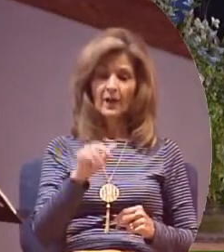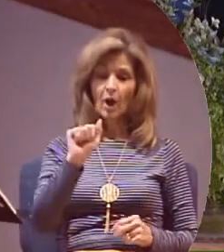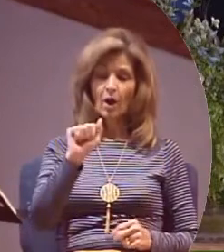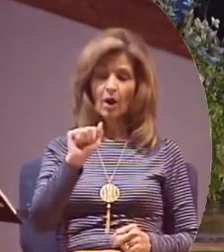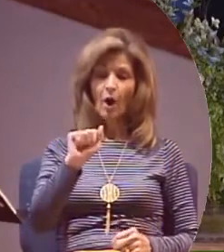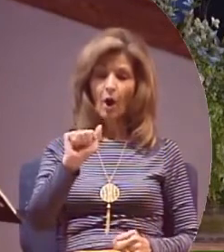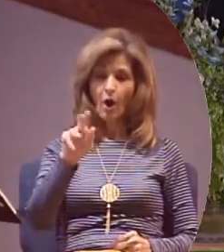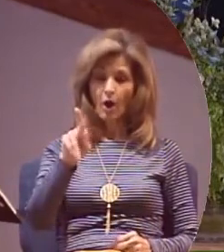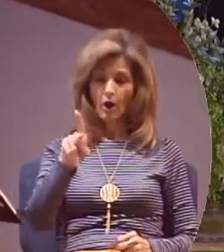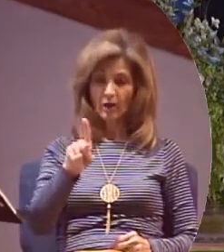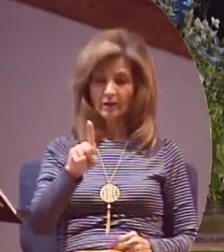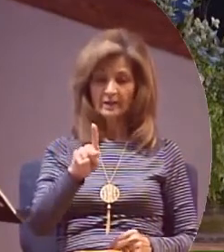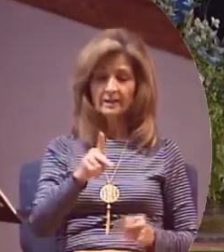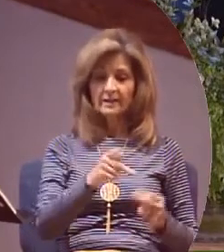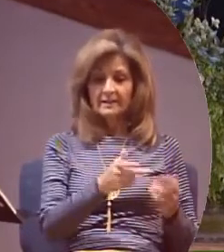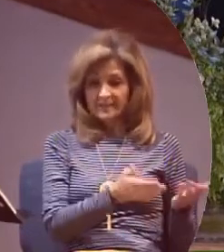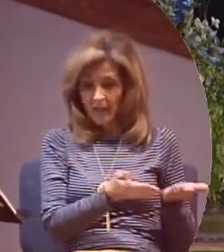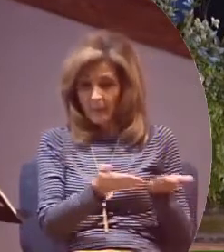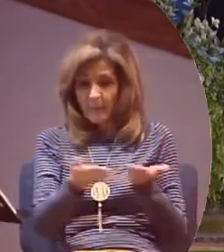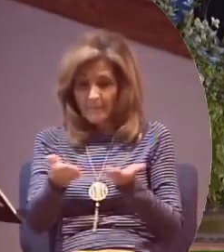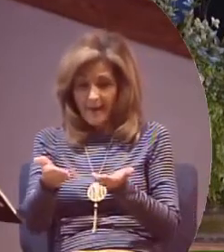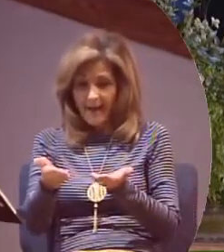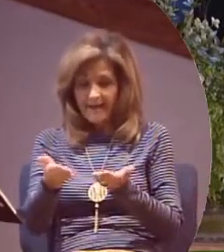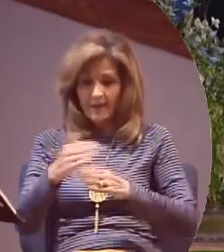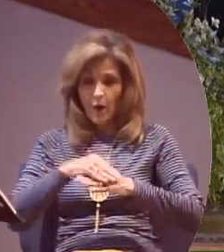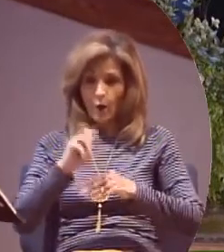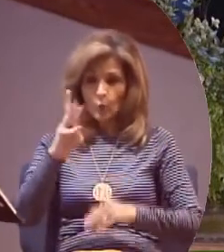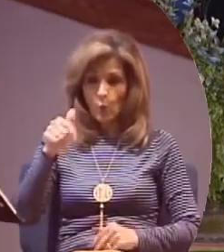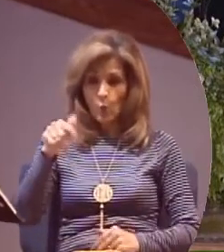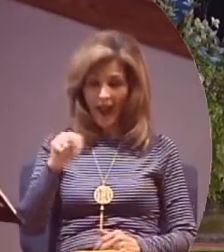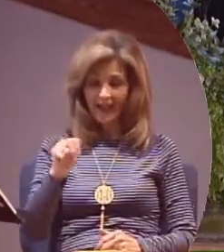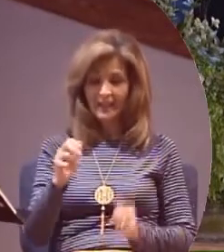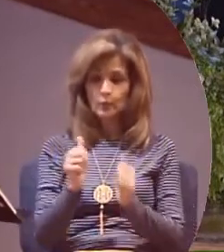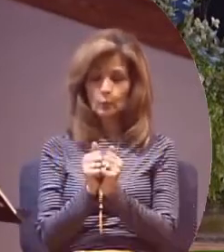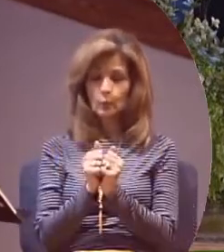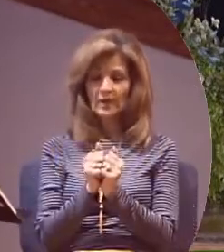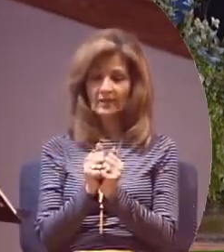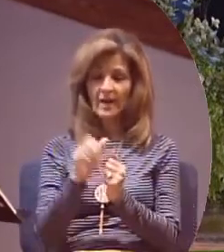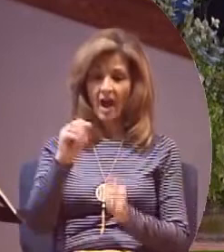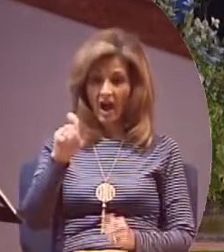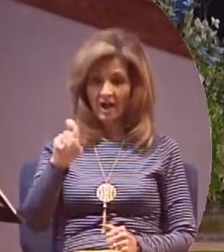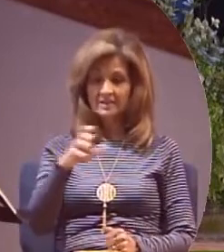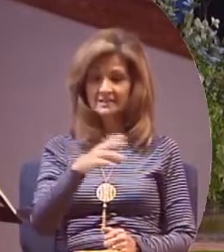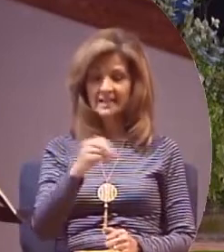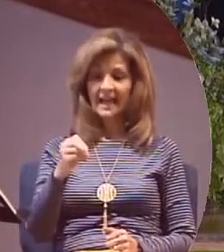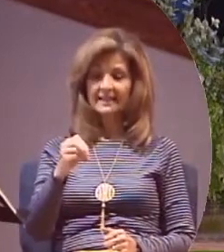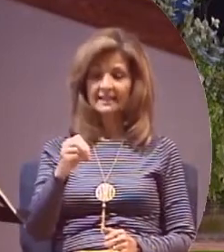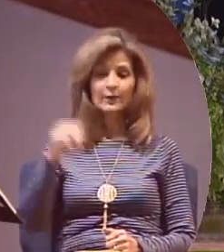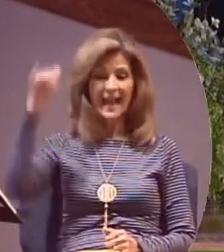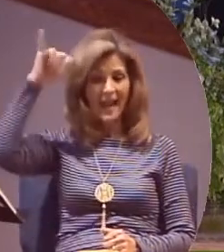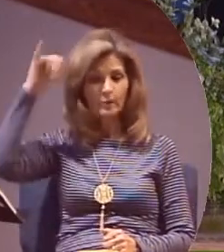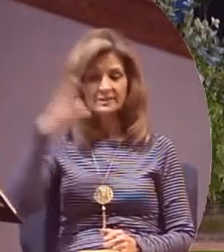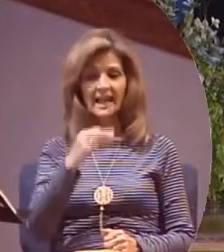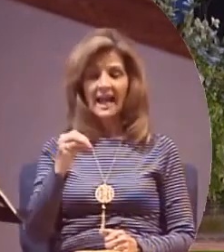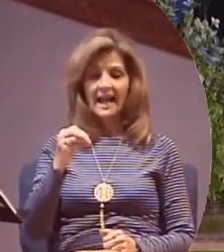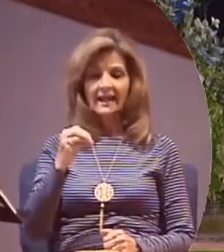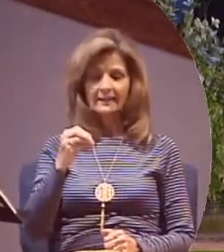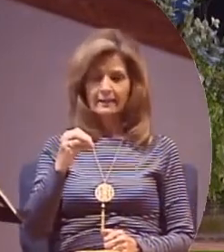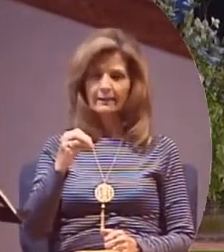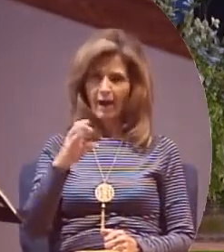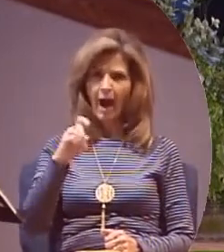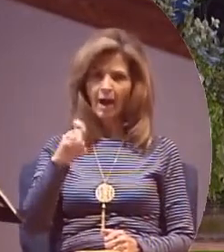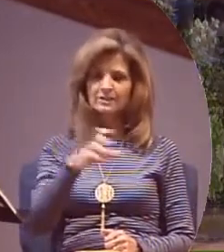cart, and slides that ark up on it. And as the cows are pulling the ark along, the oxen